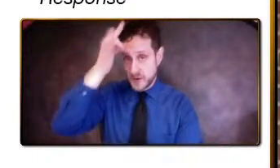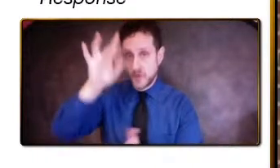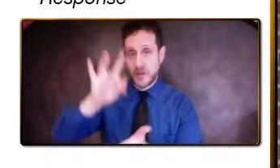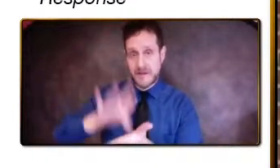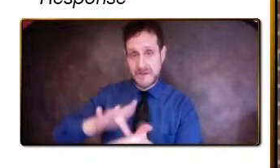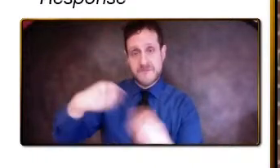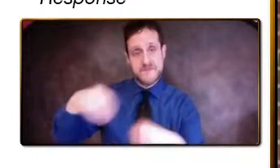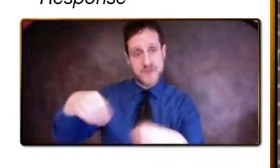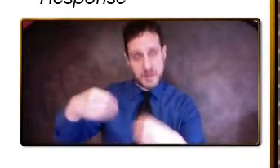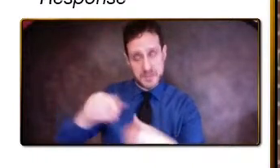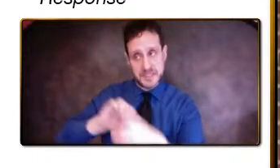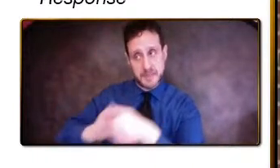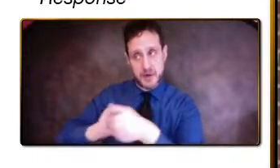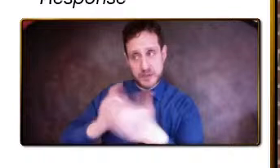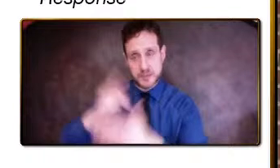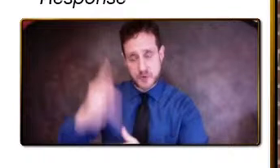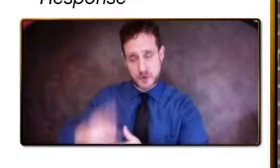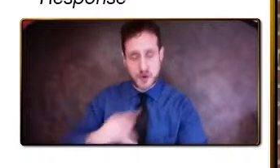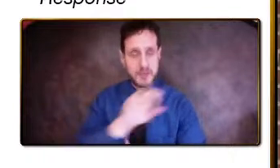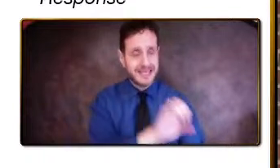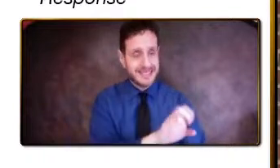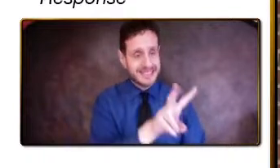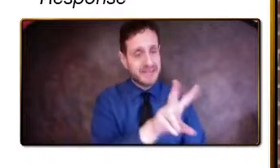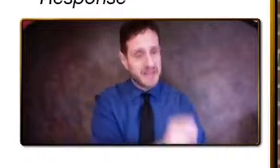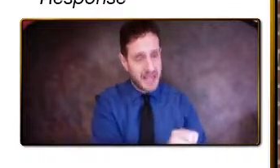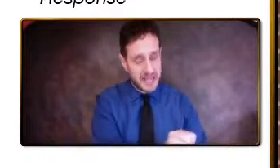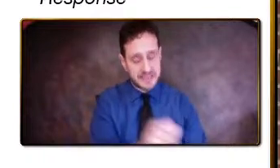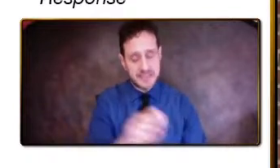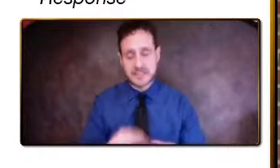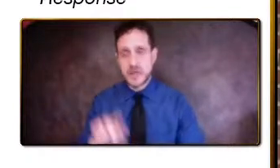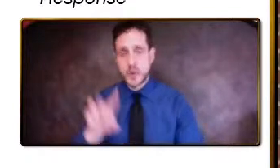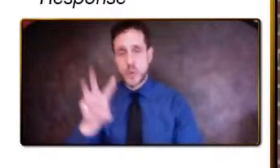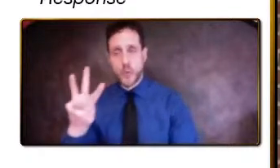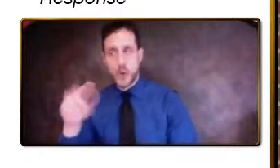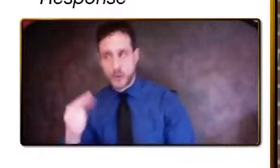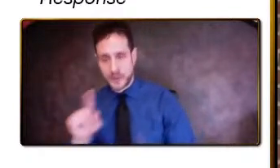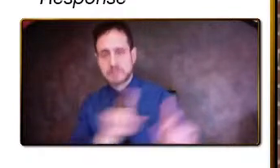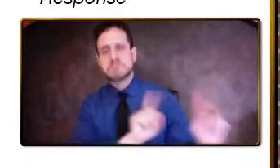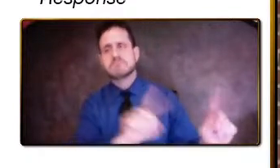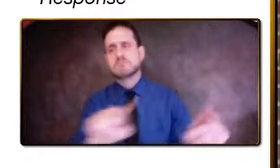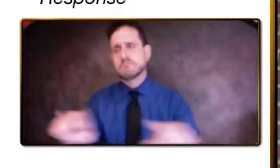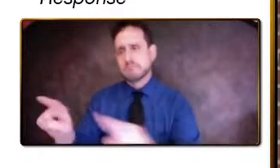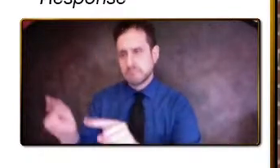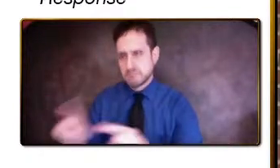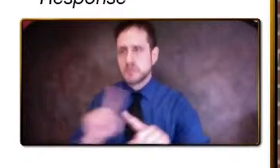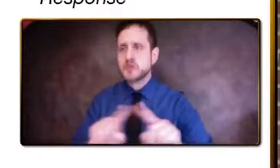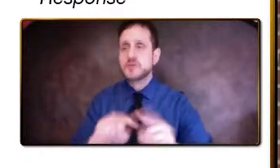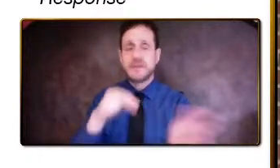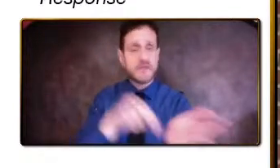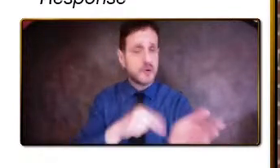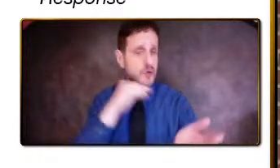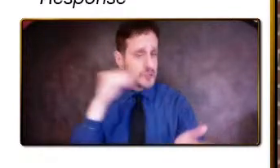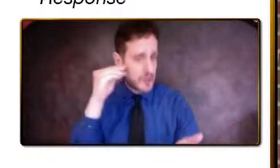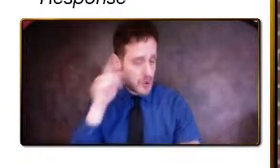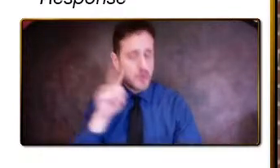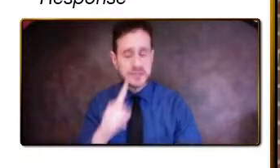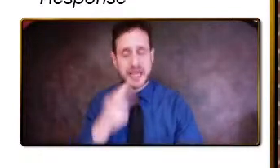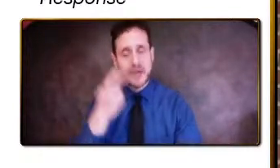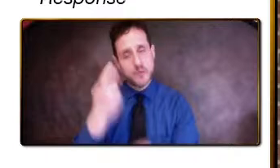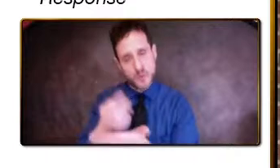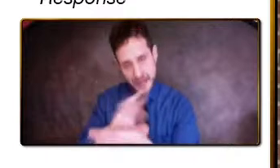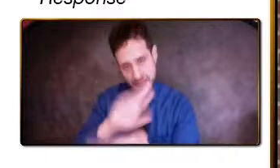which involves the CVS and Walgreens going into the long-term care facilities to do those vaccinations on